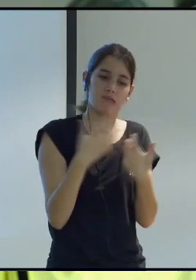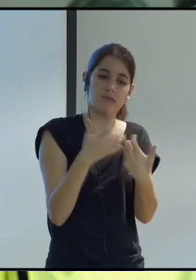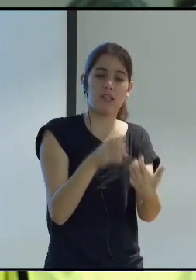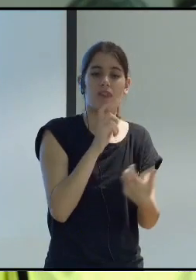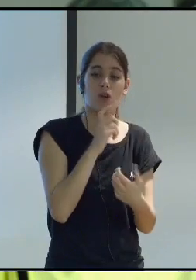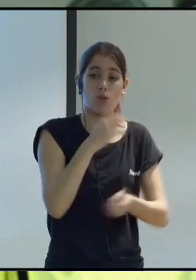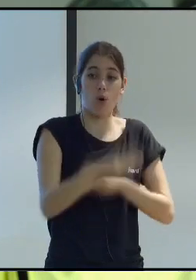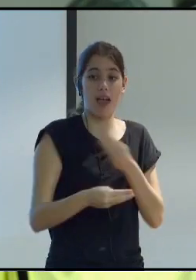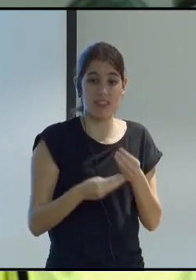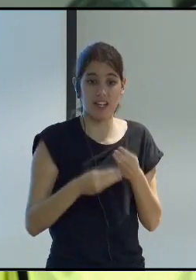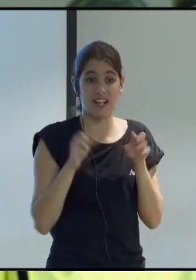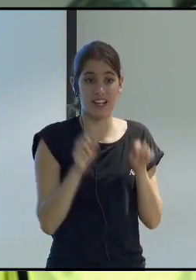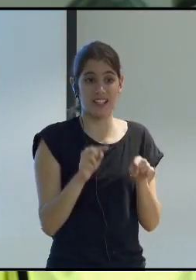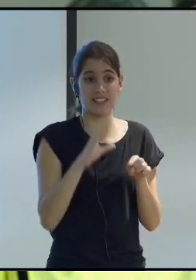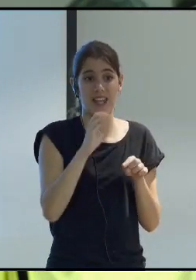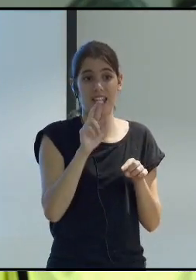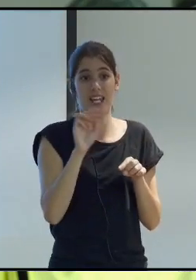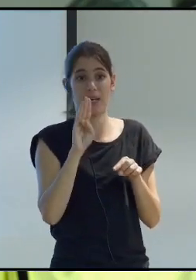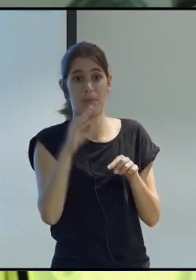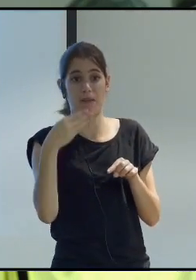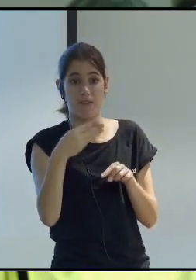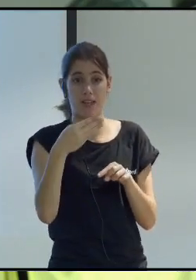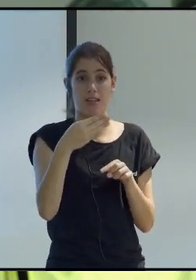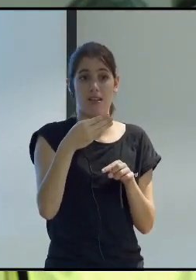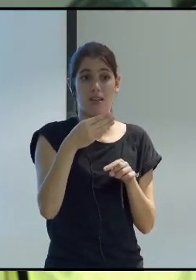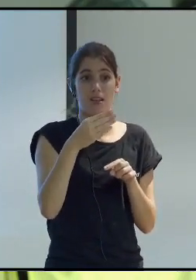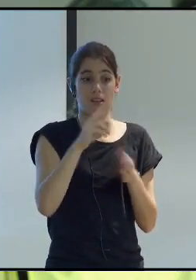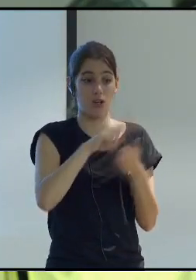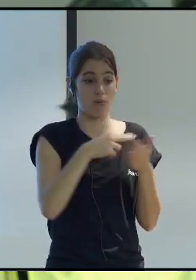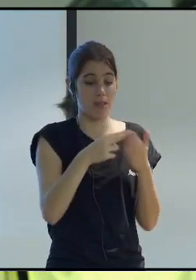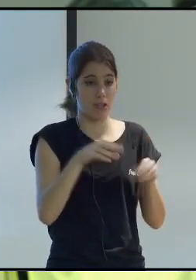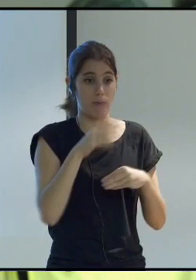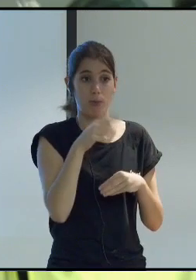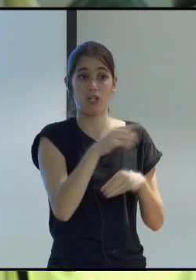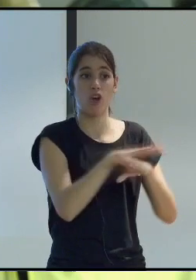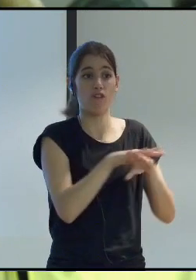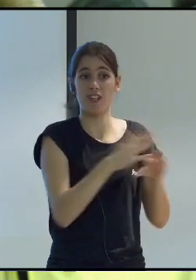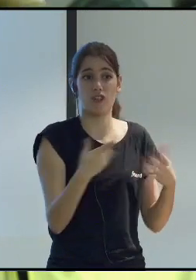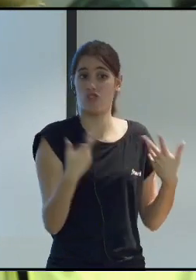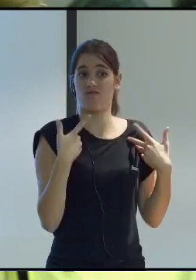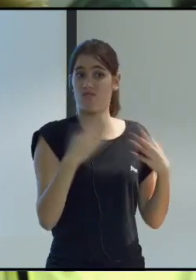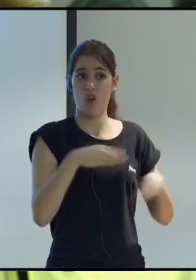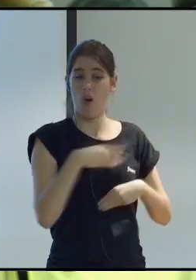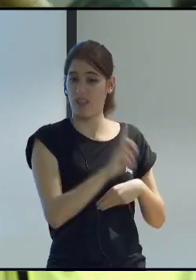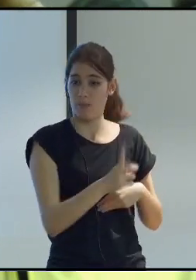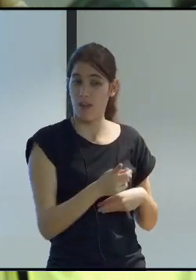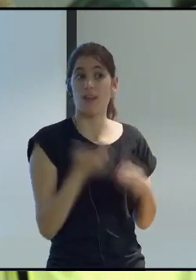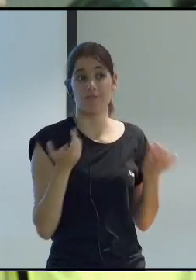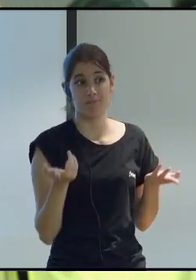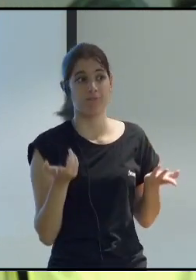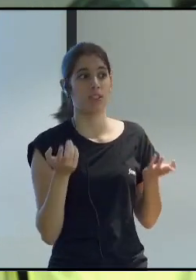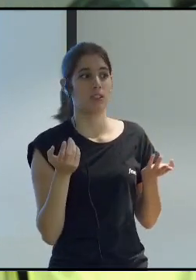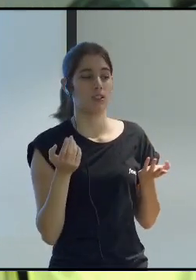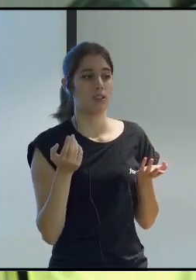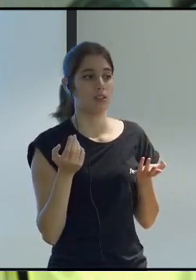of taking really their responsibility and putting everything in line to